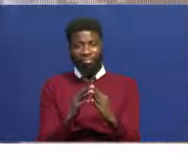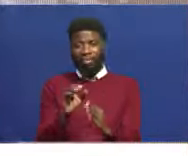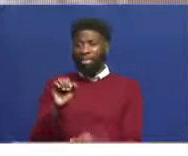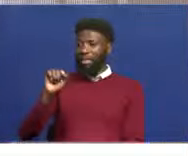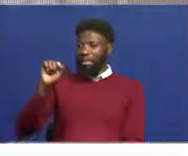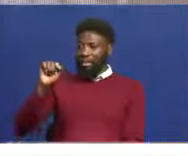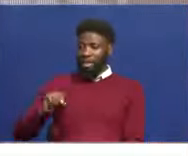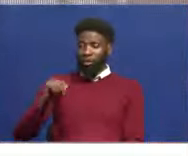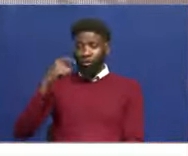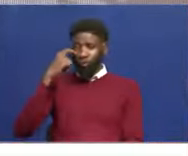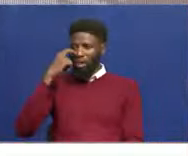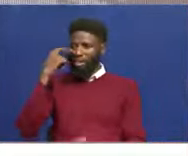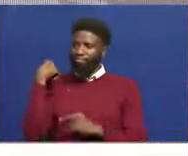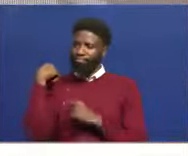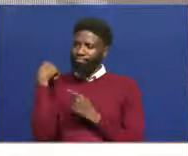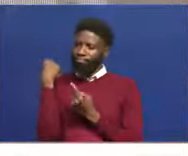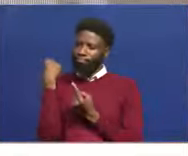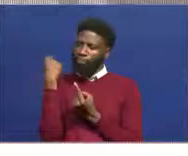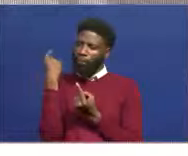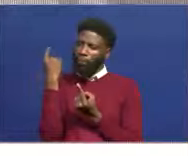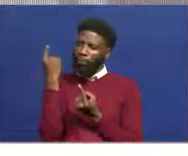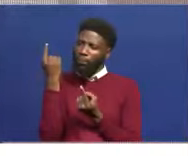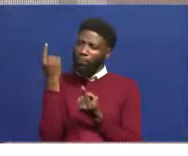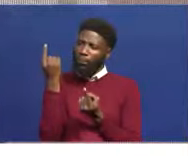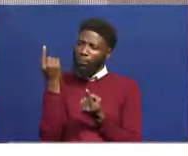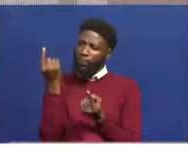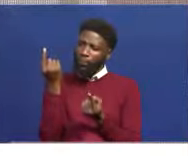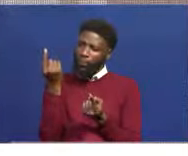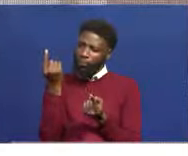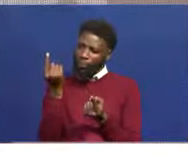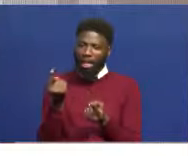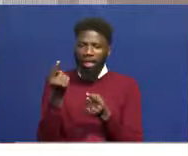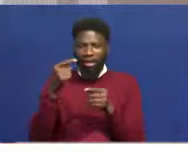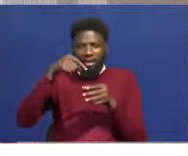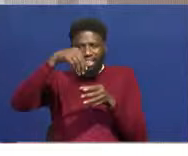at war and conflict with itself